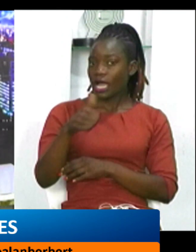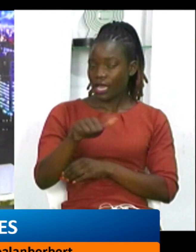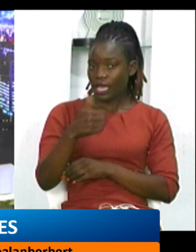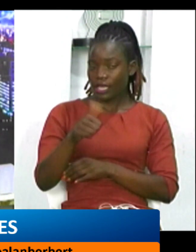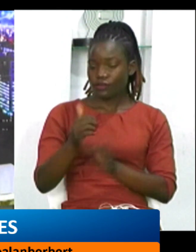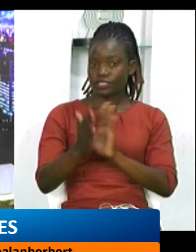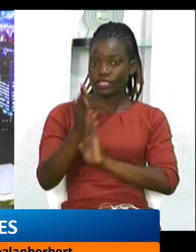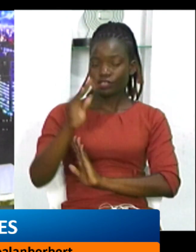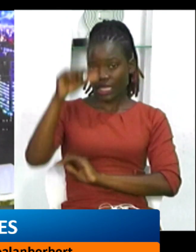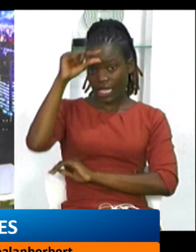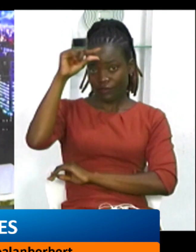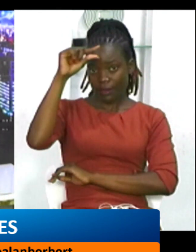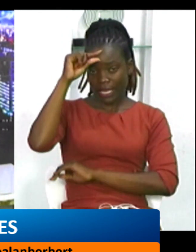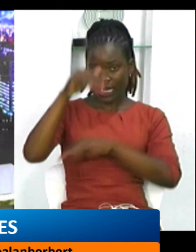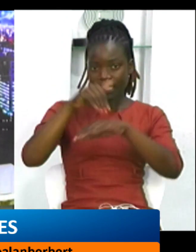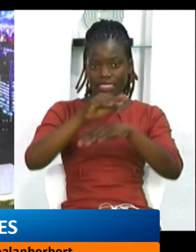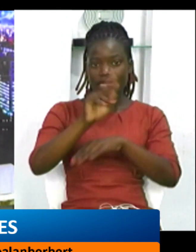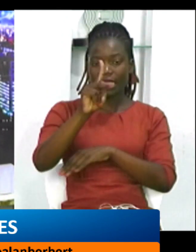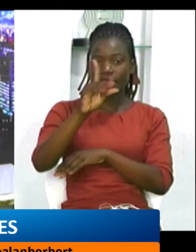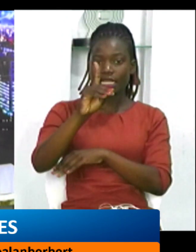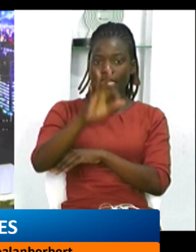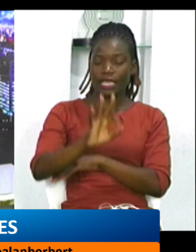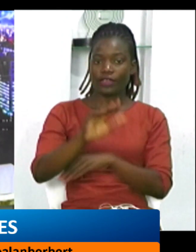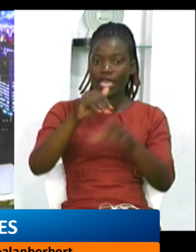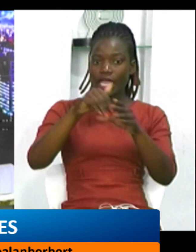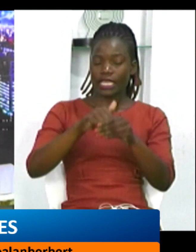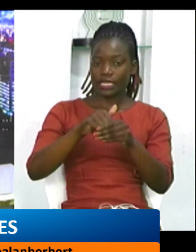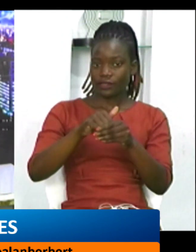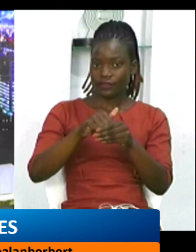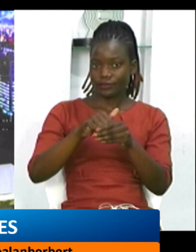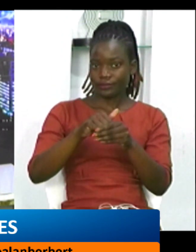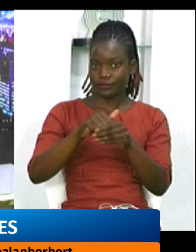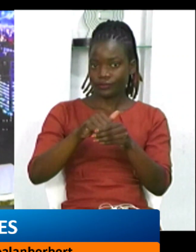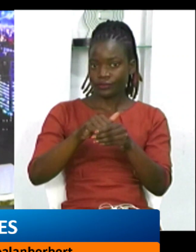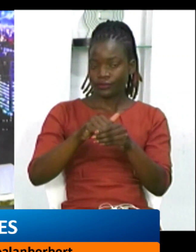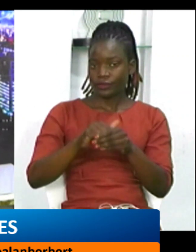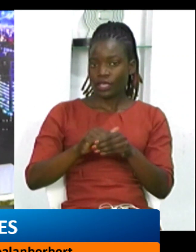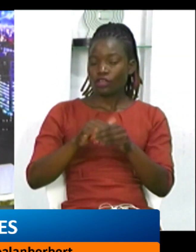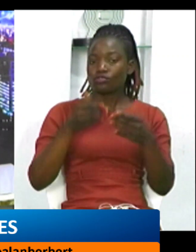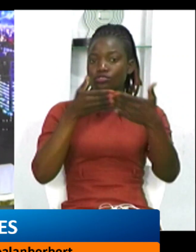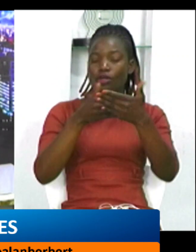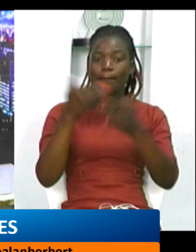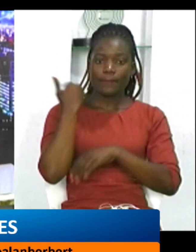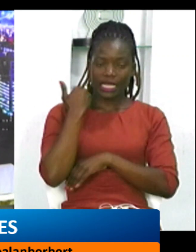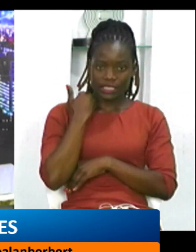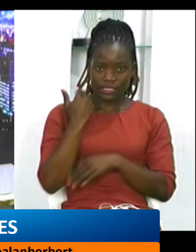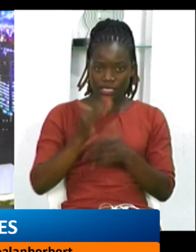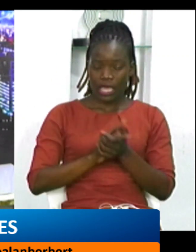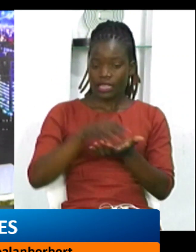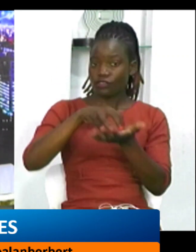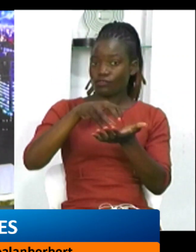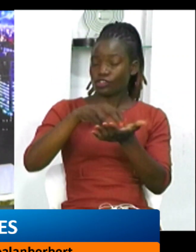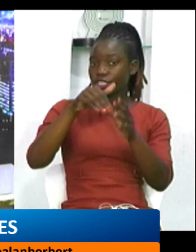As a security, government deploys KDF in Kabisum to combat bandits, and the